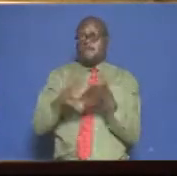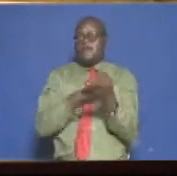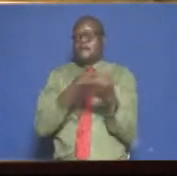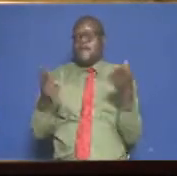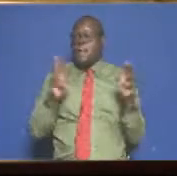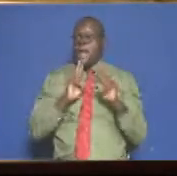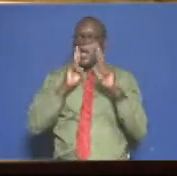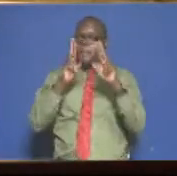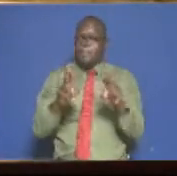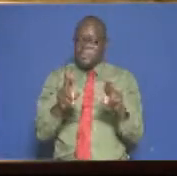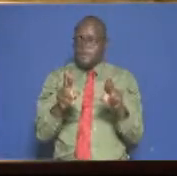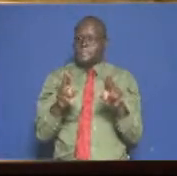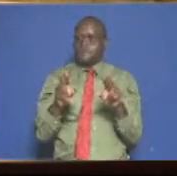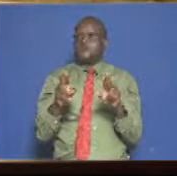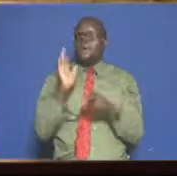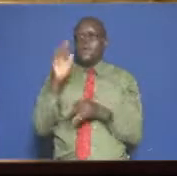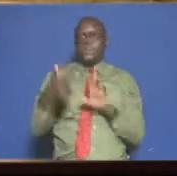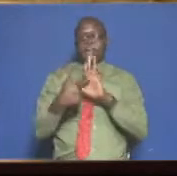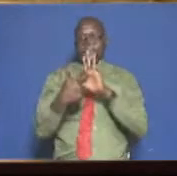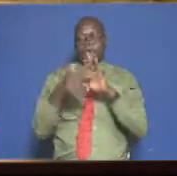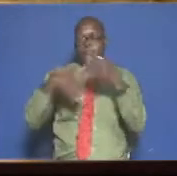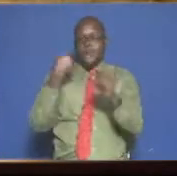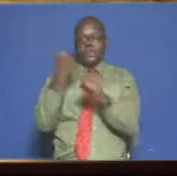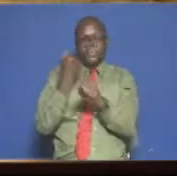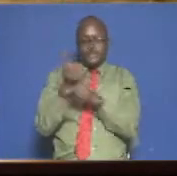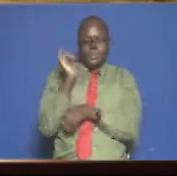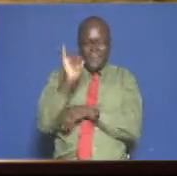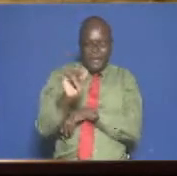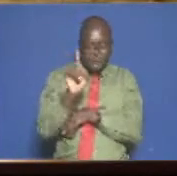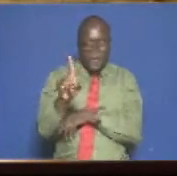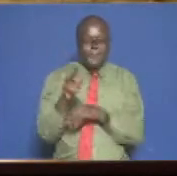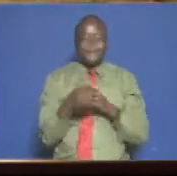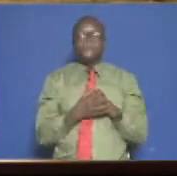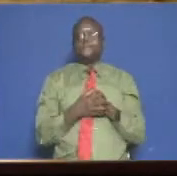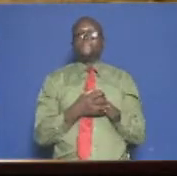report here, and we will show you how we will drag them into the place.